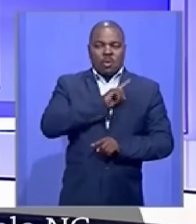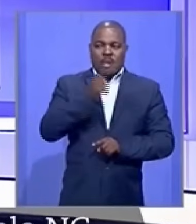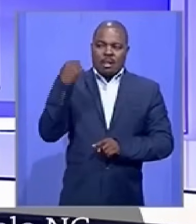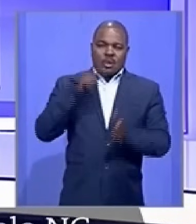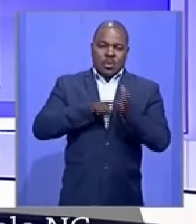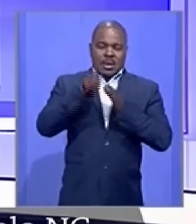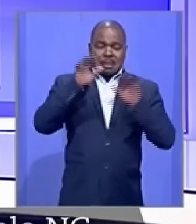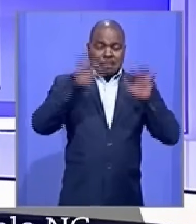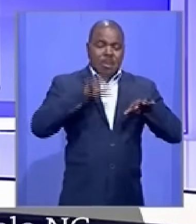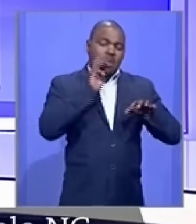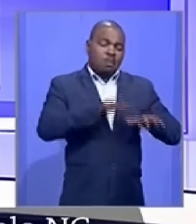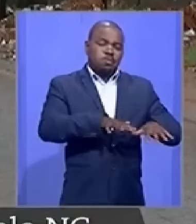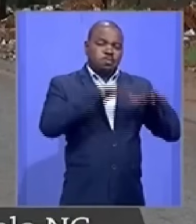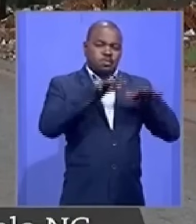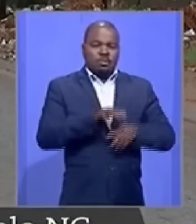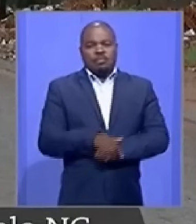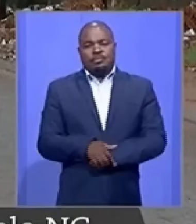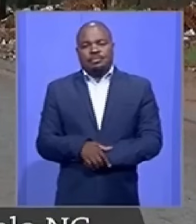beke.